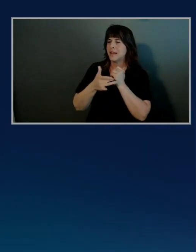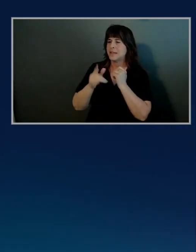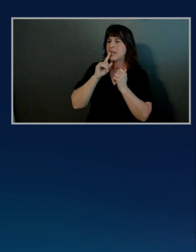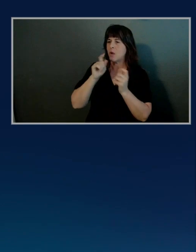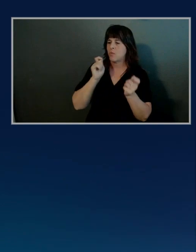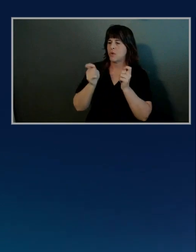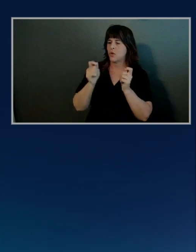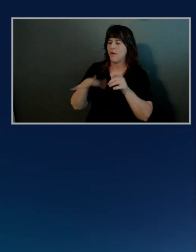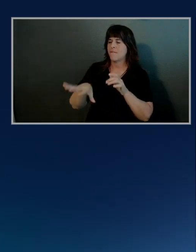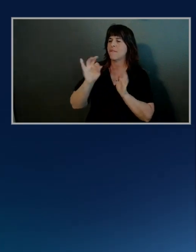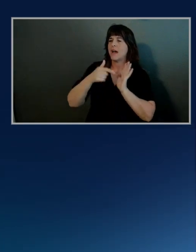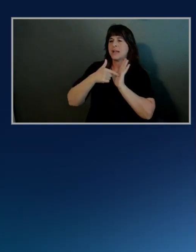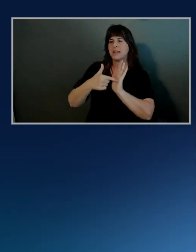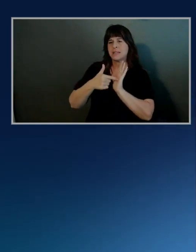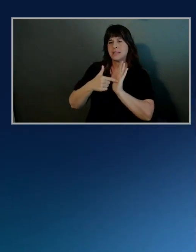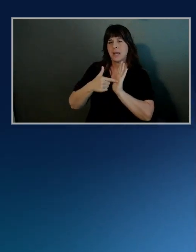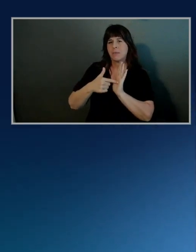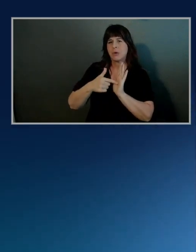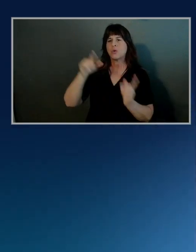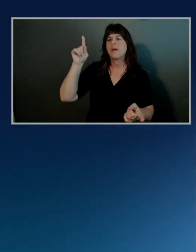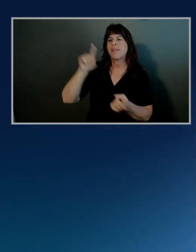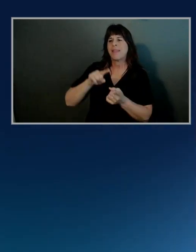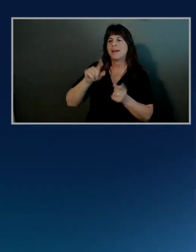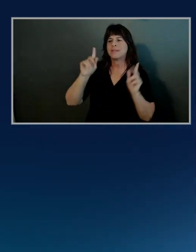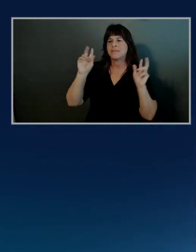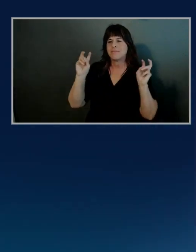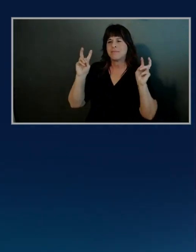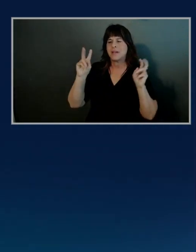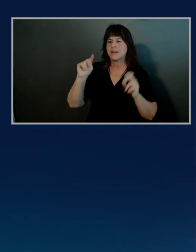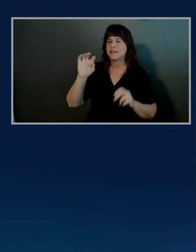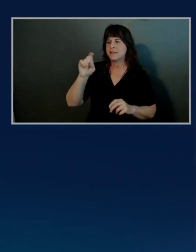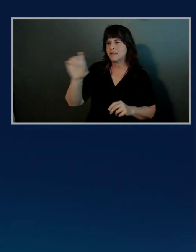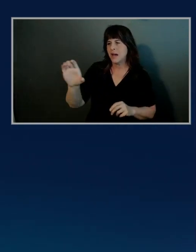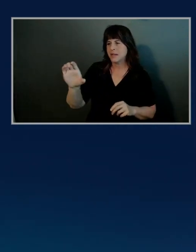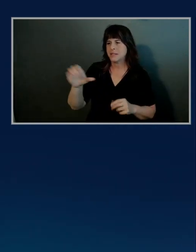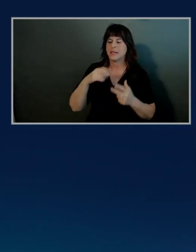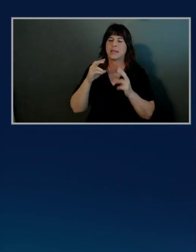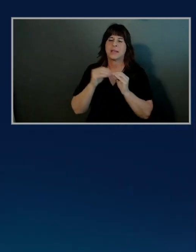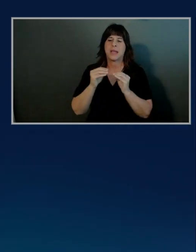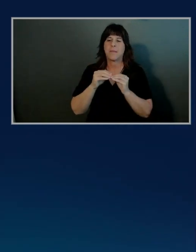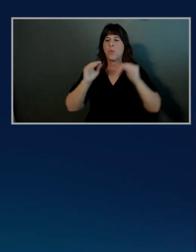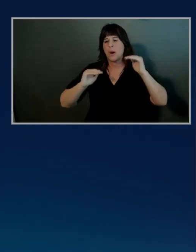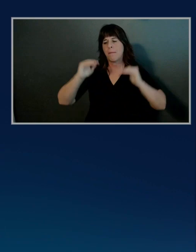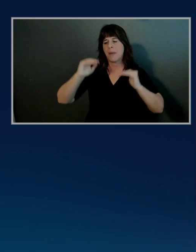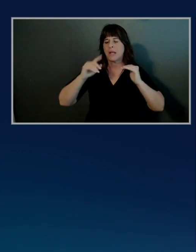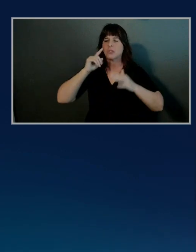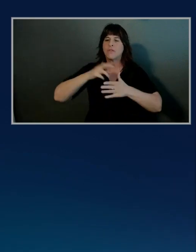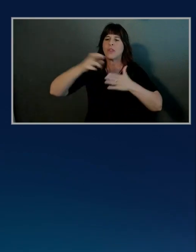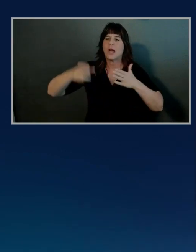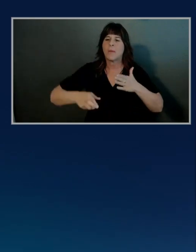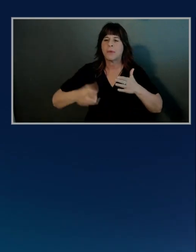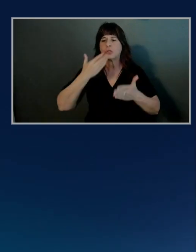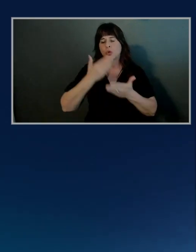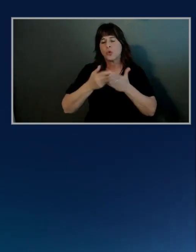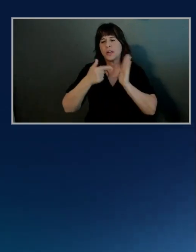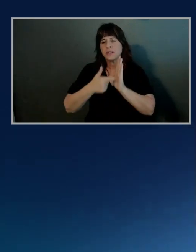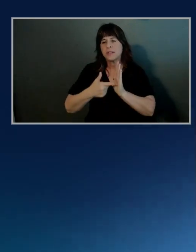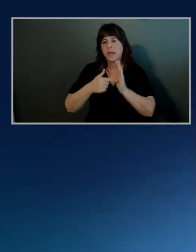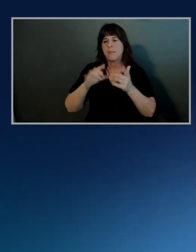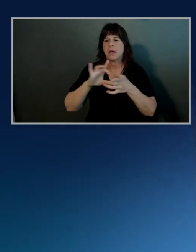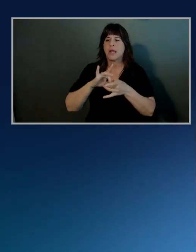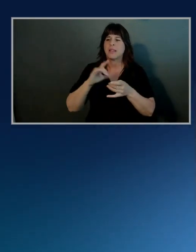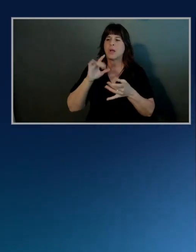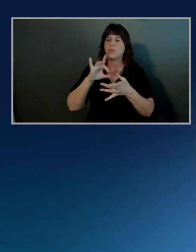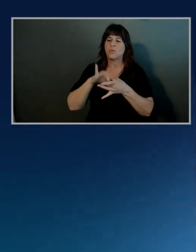to be less toxic, be more fair, more balanced in the output. So that would be a great example. And obviously, when it comes to curating